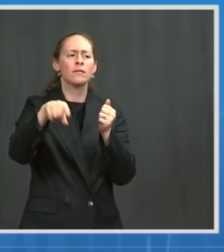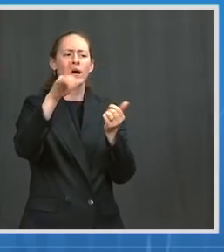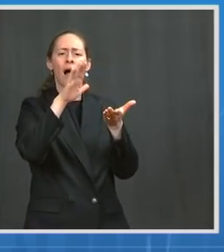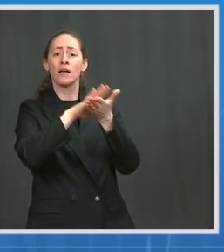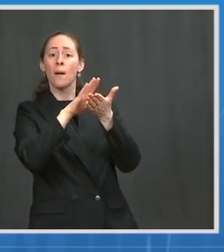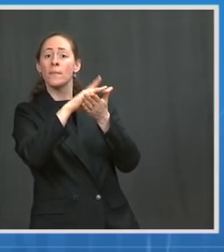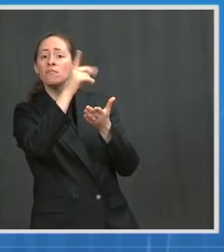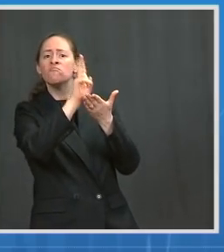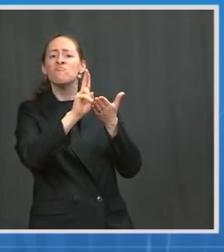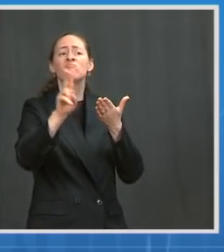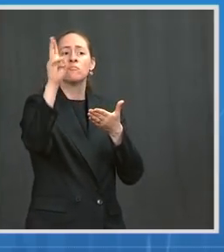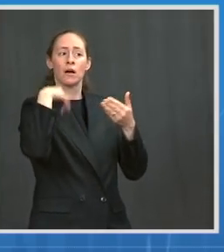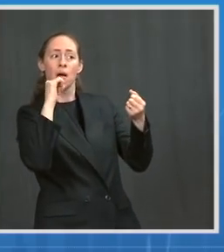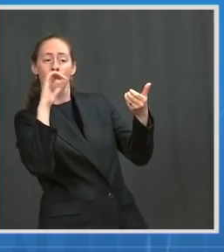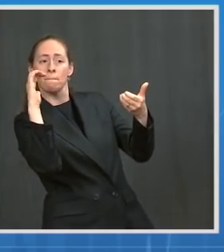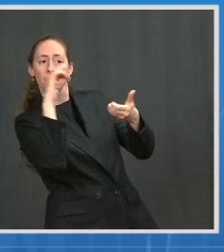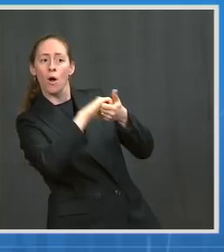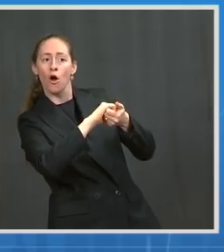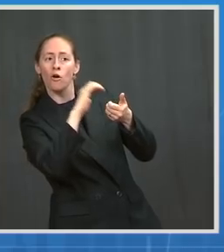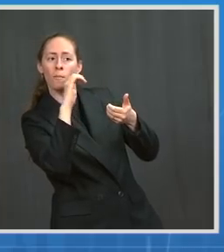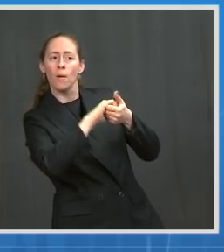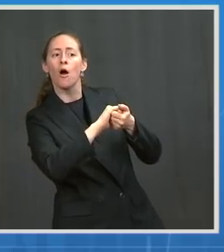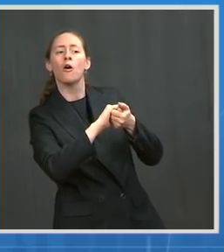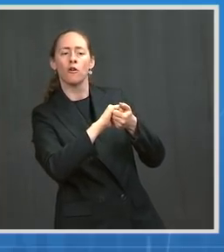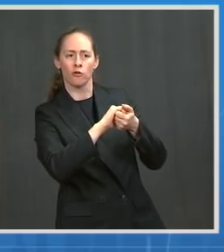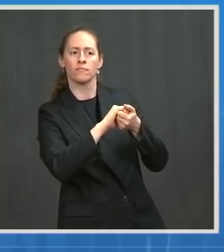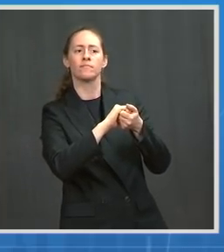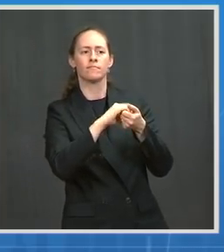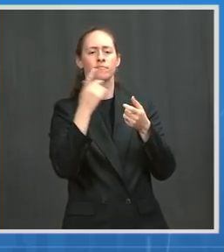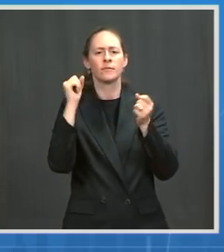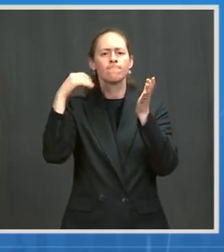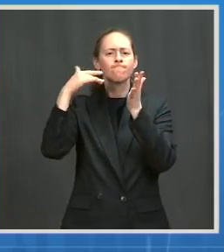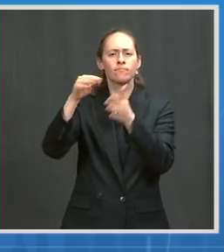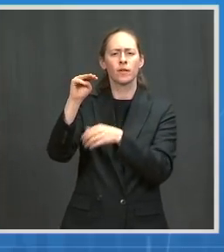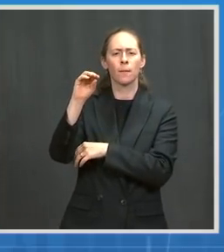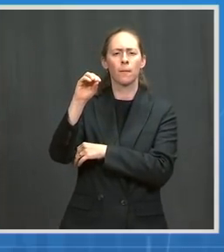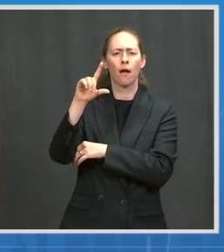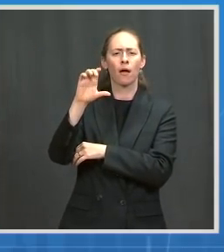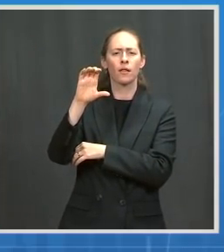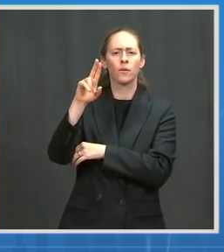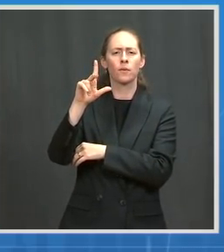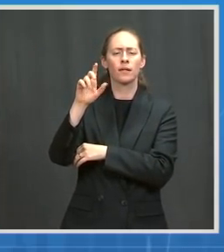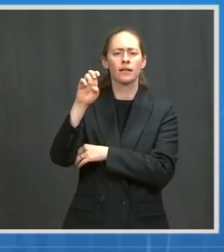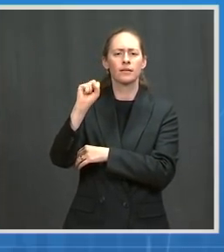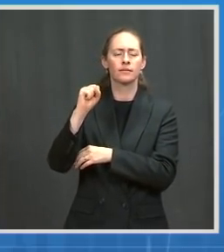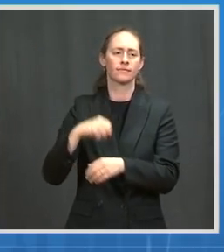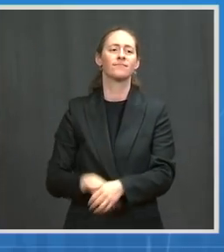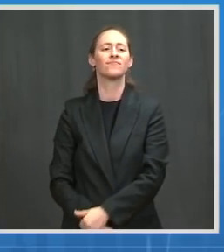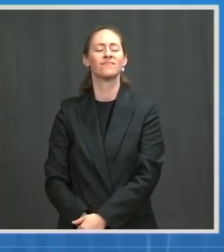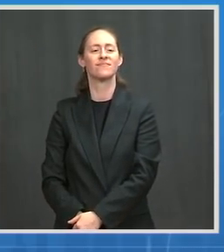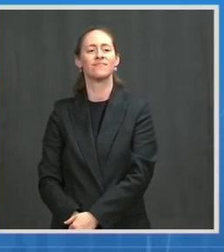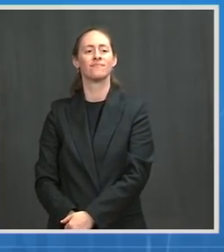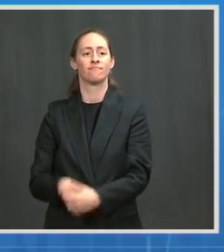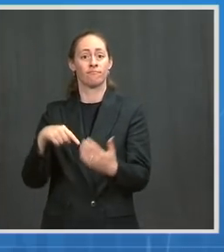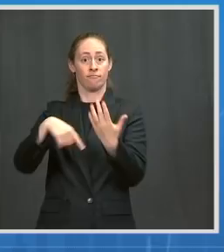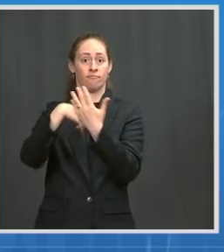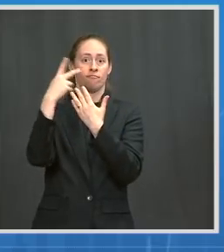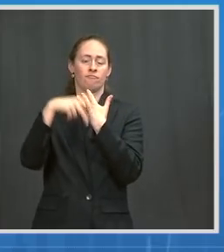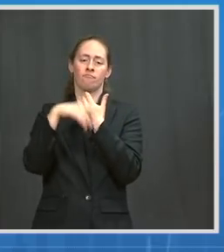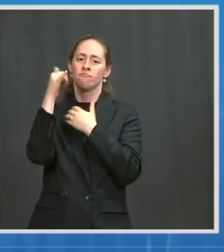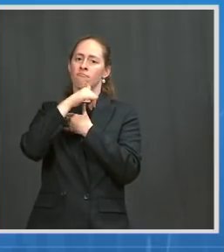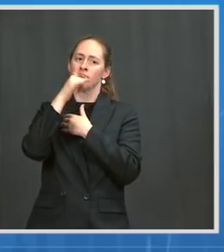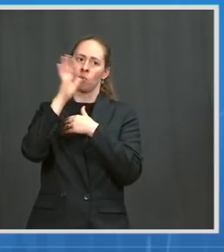new molecules. So we have a great deal of optimism that this program will ultimately be as successful as the